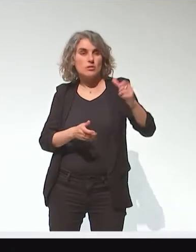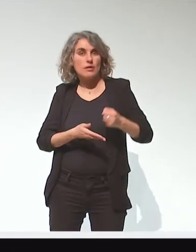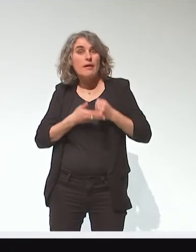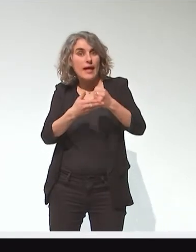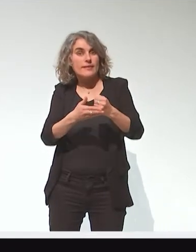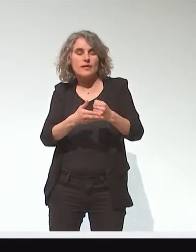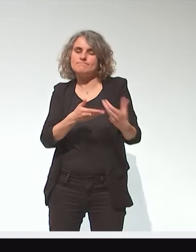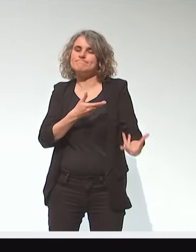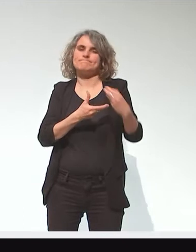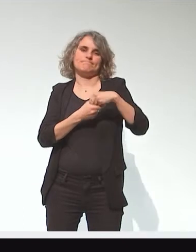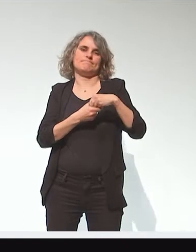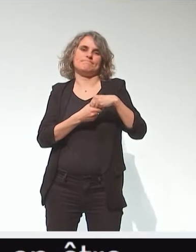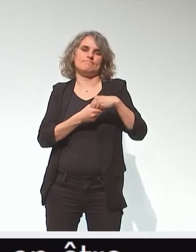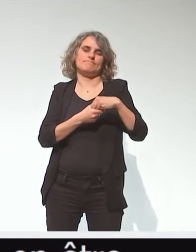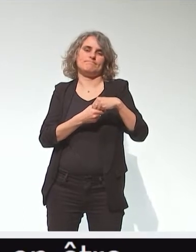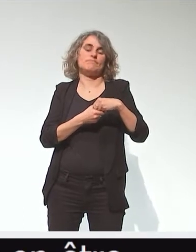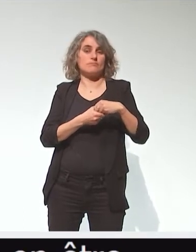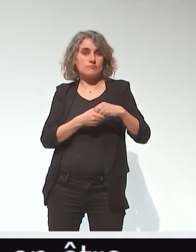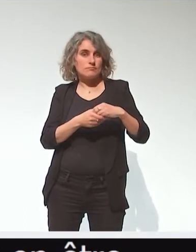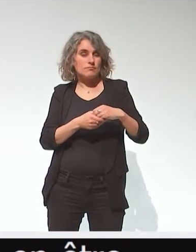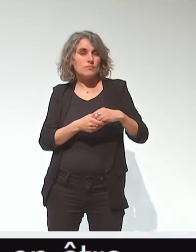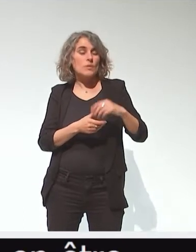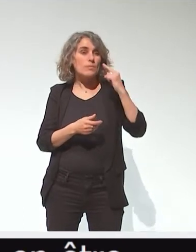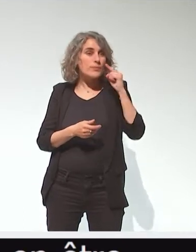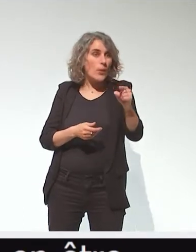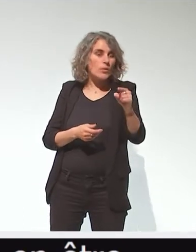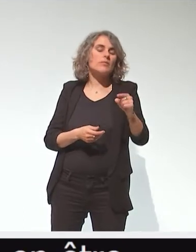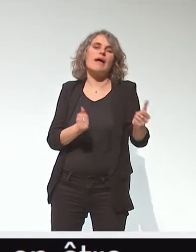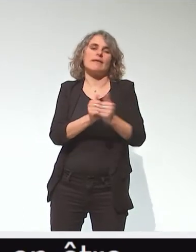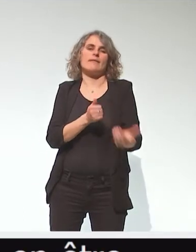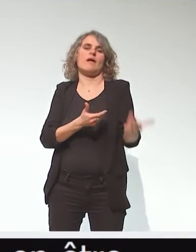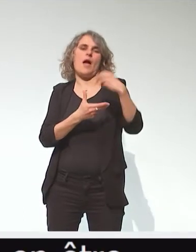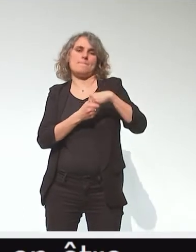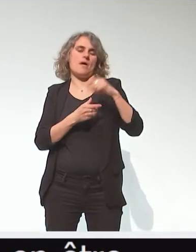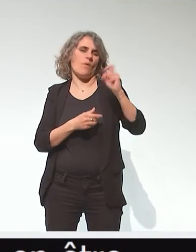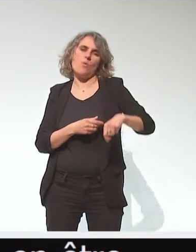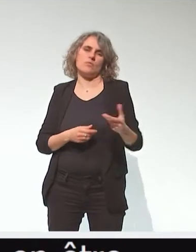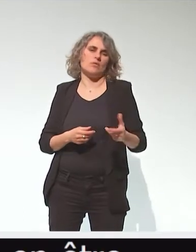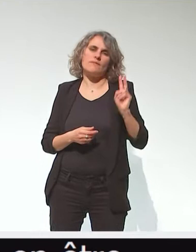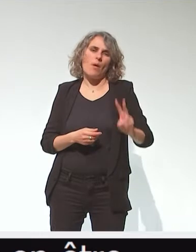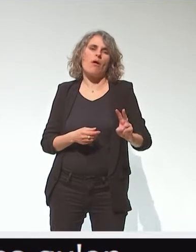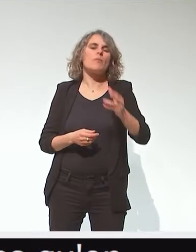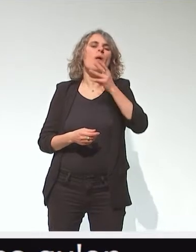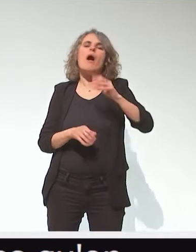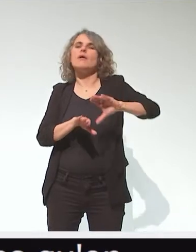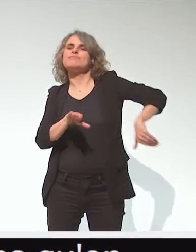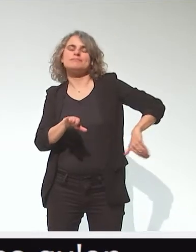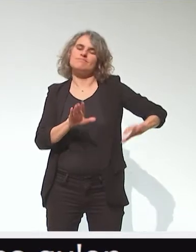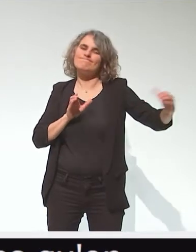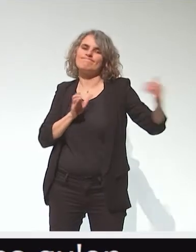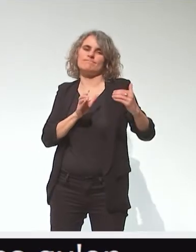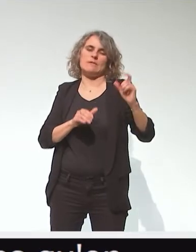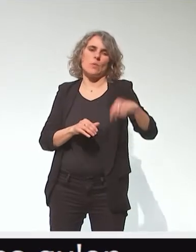which derives so closely from the putting of the human rights approach at the center, is accountability.